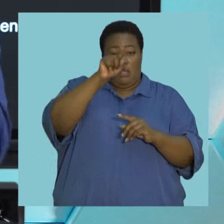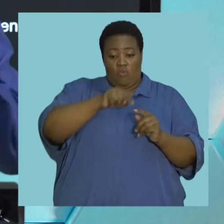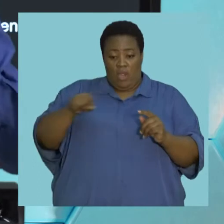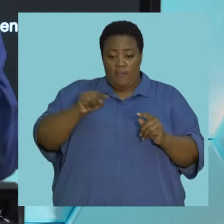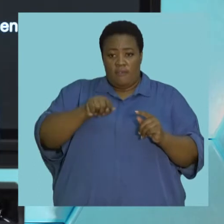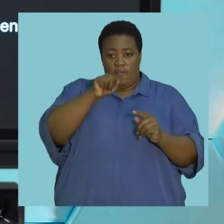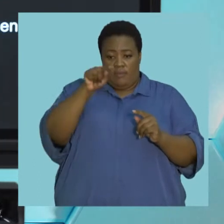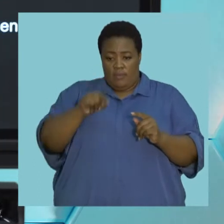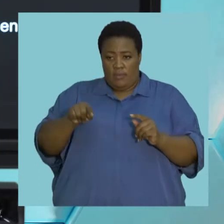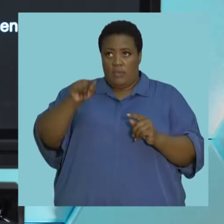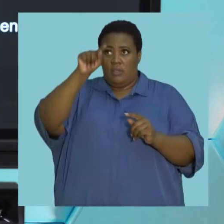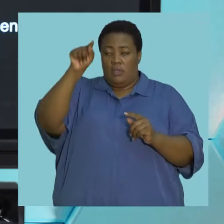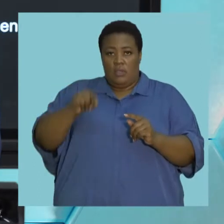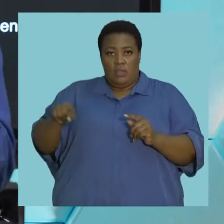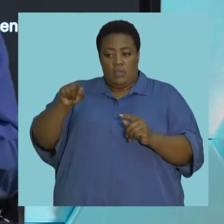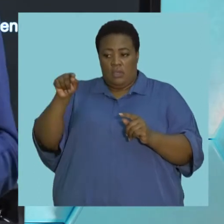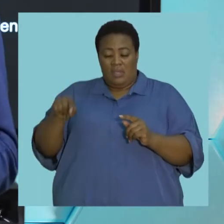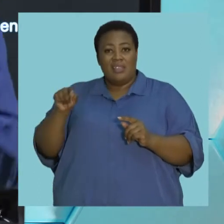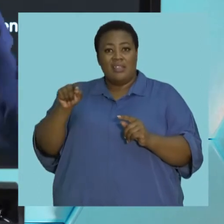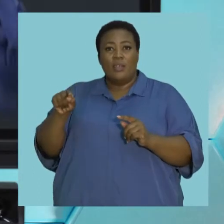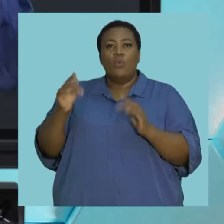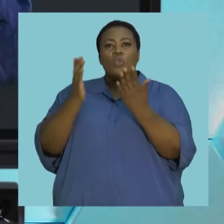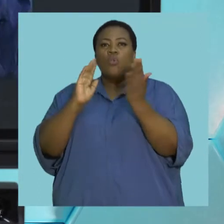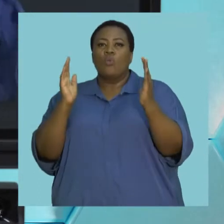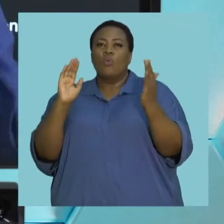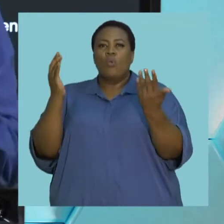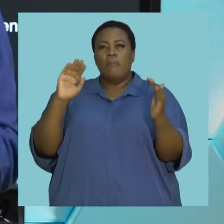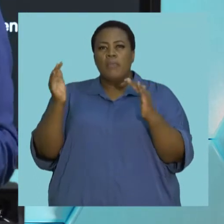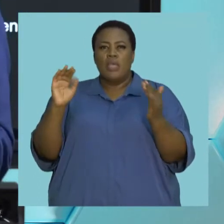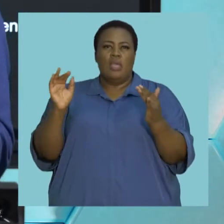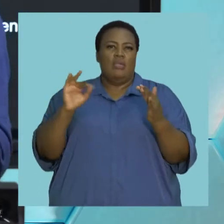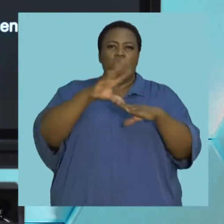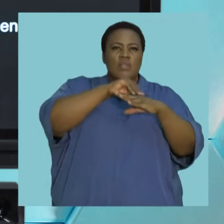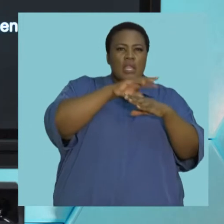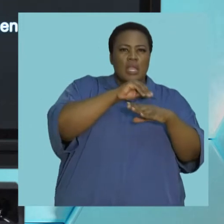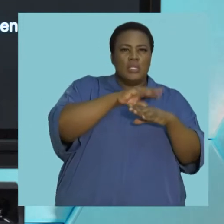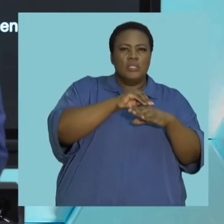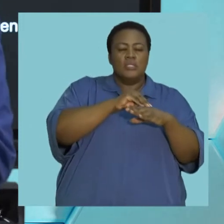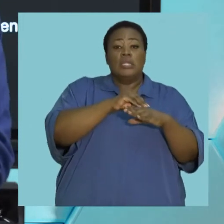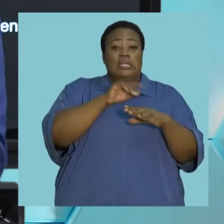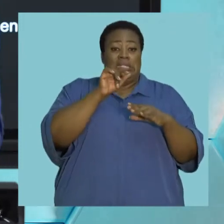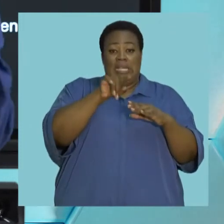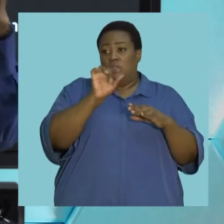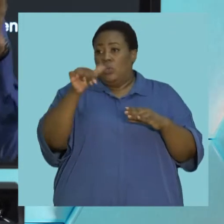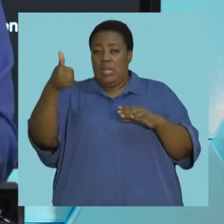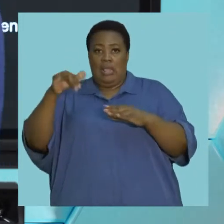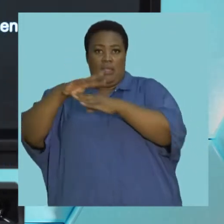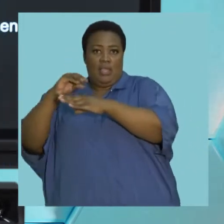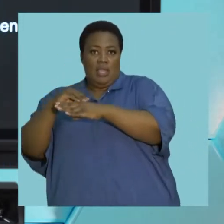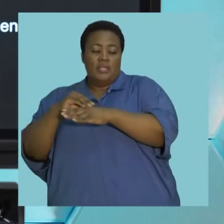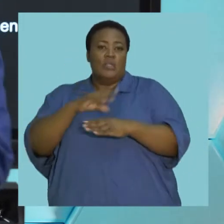be used to illustrate information where we talk comparing an age cohort to a different age cohort, or males